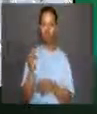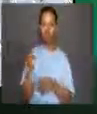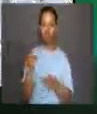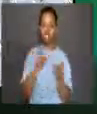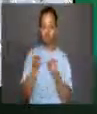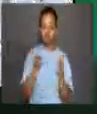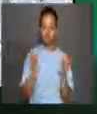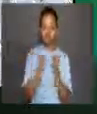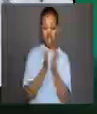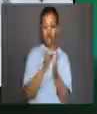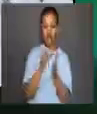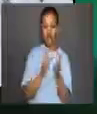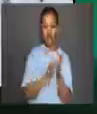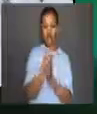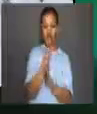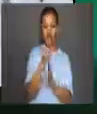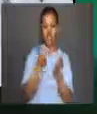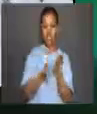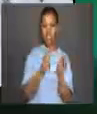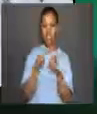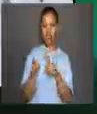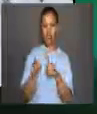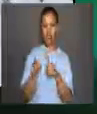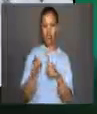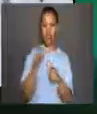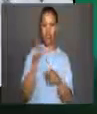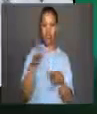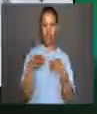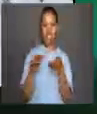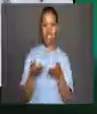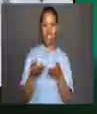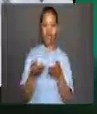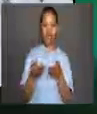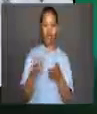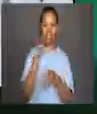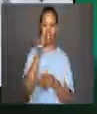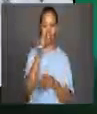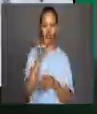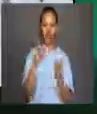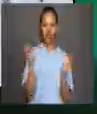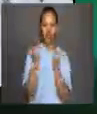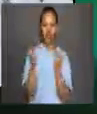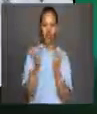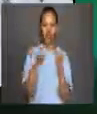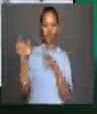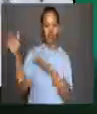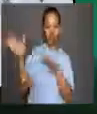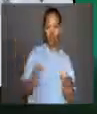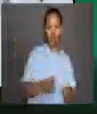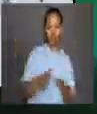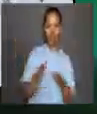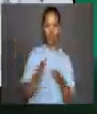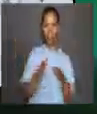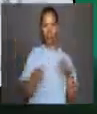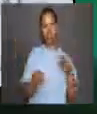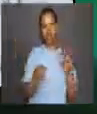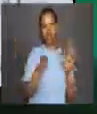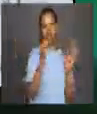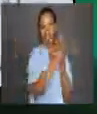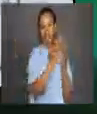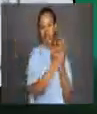together, which gives them protection from the cold wind. Their cone